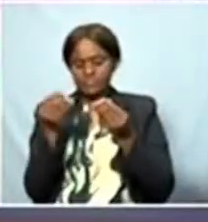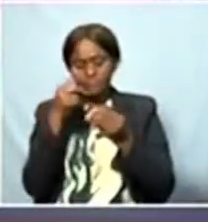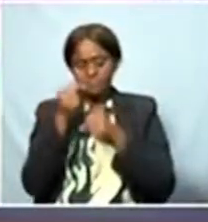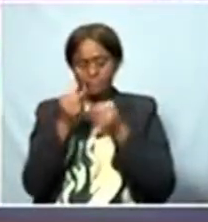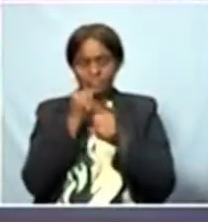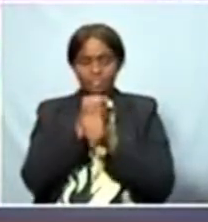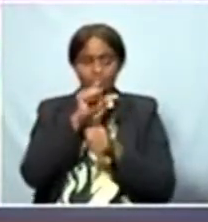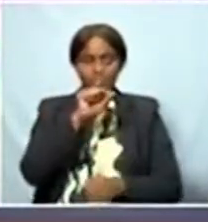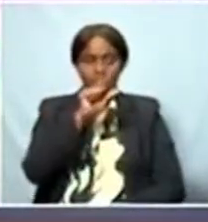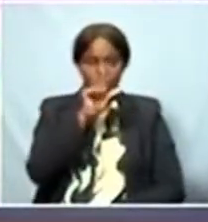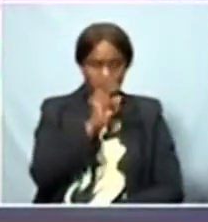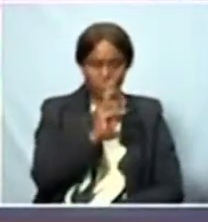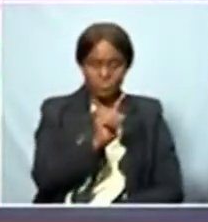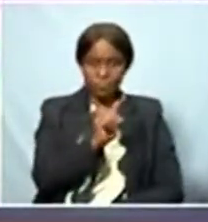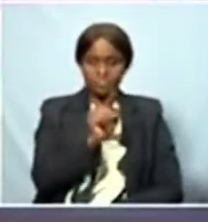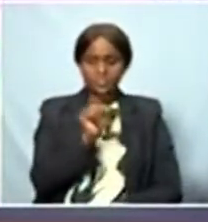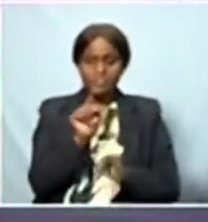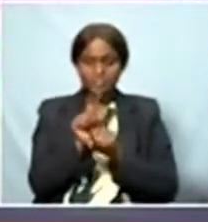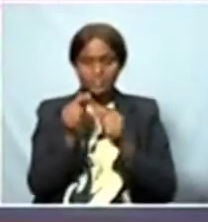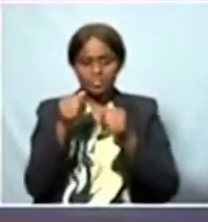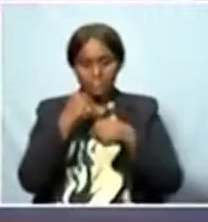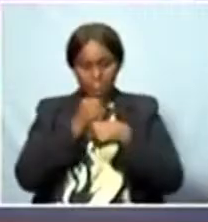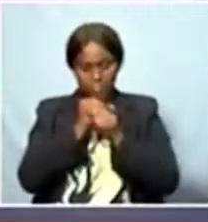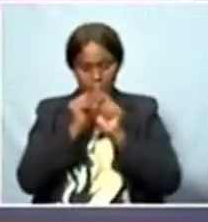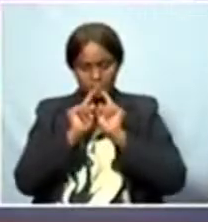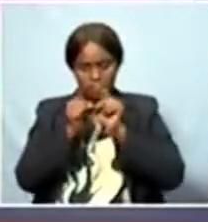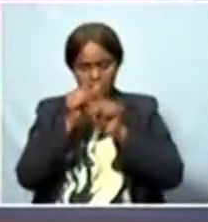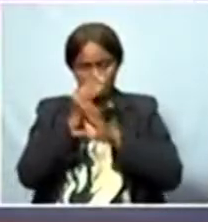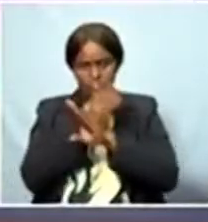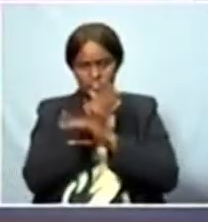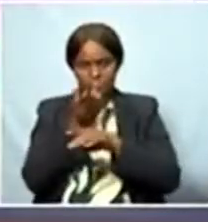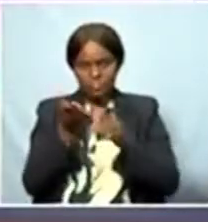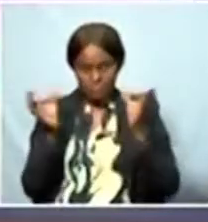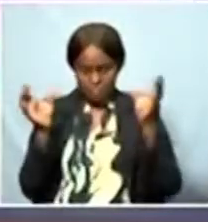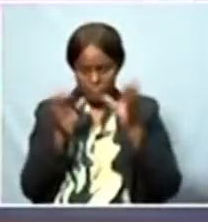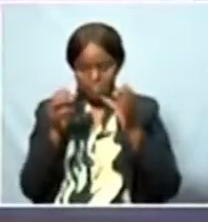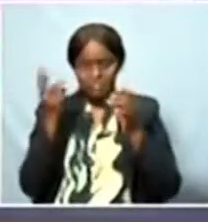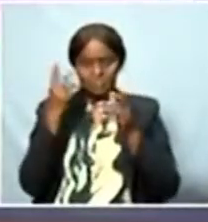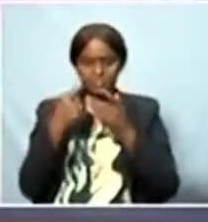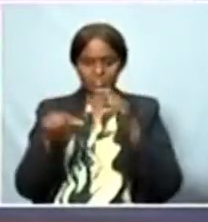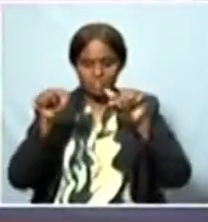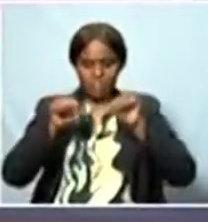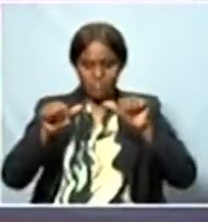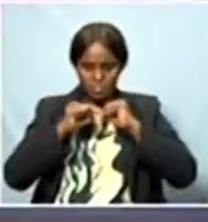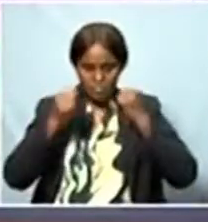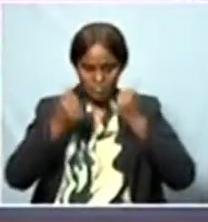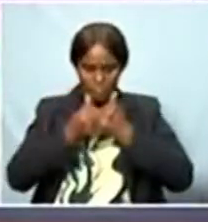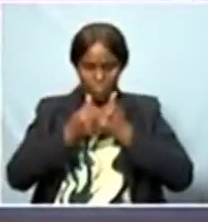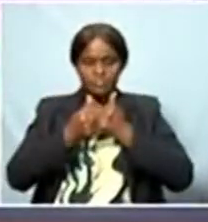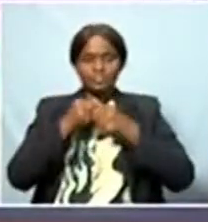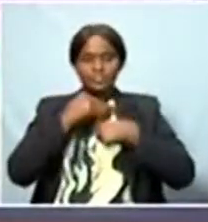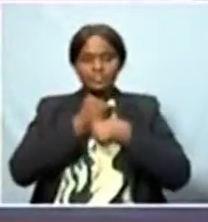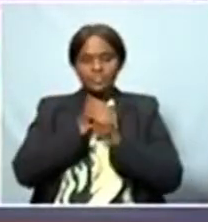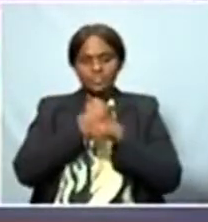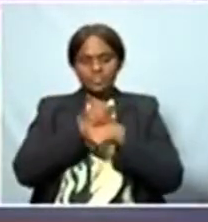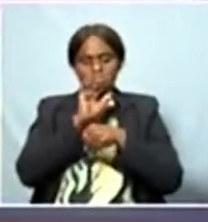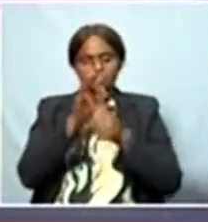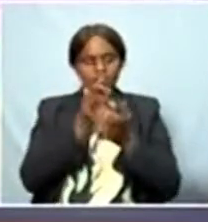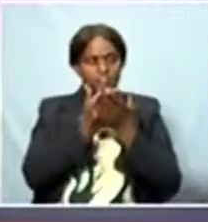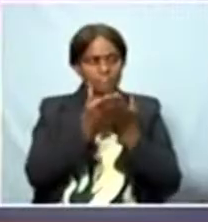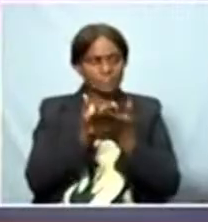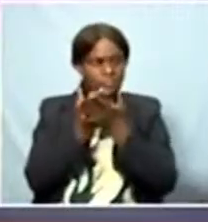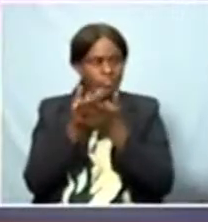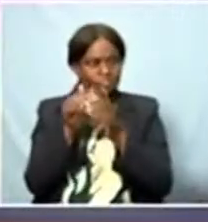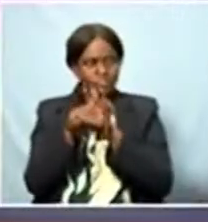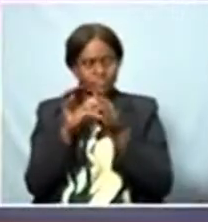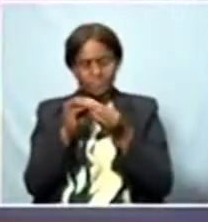year 2026. And making appearance before this committee was the Auditor General. They were making their appearance on